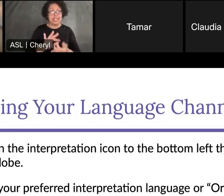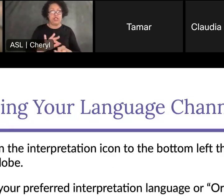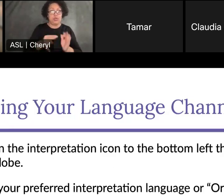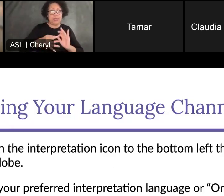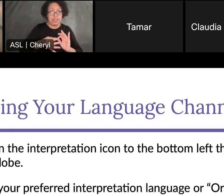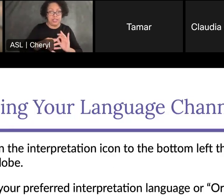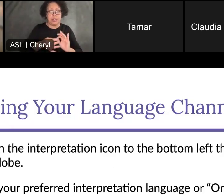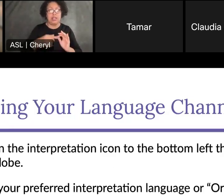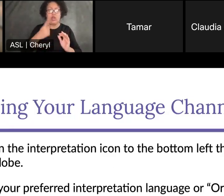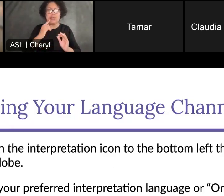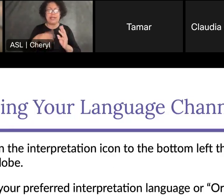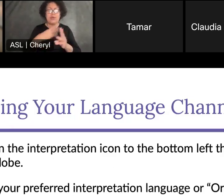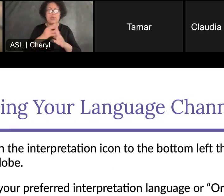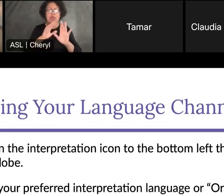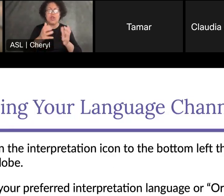like a globe.